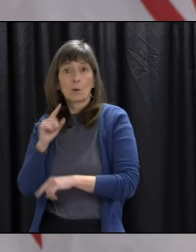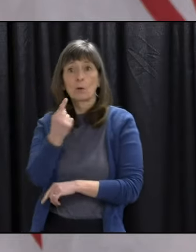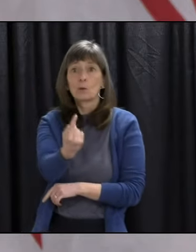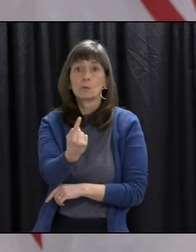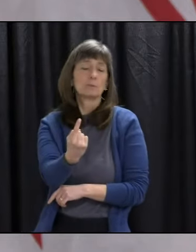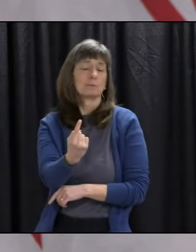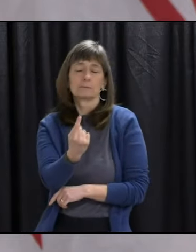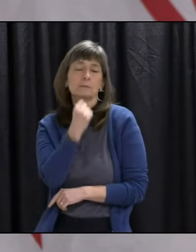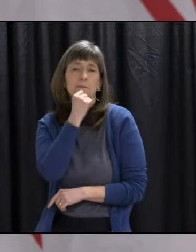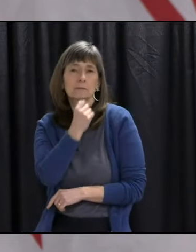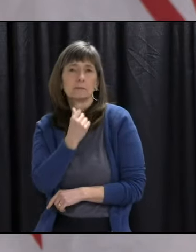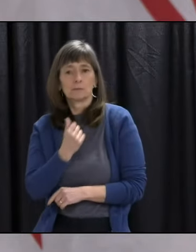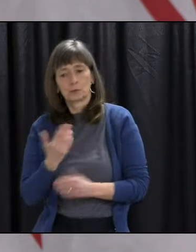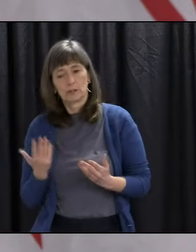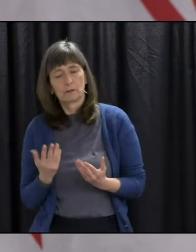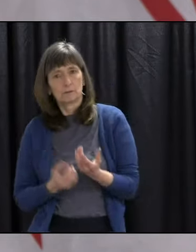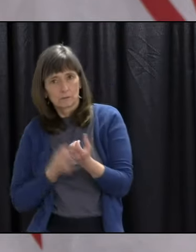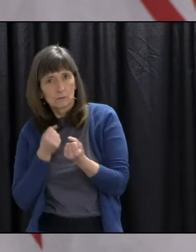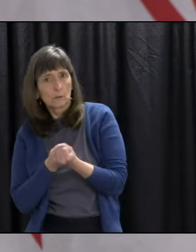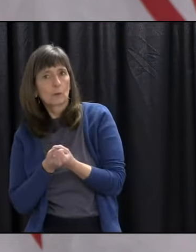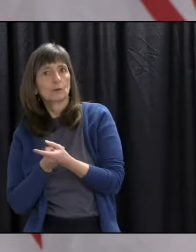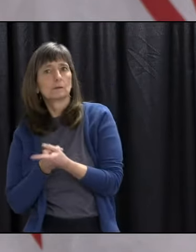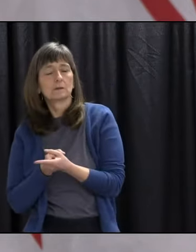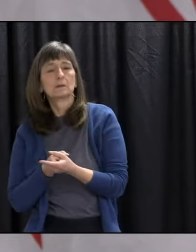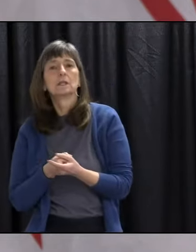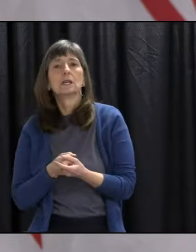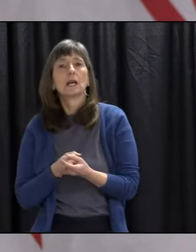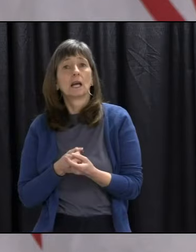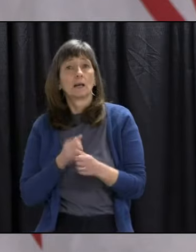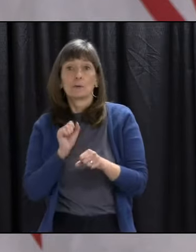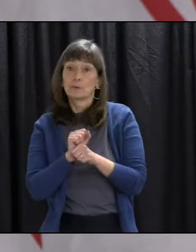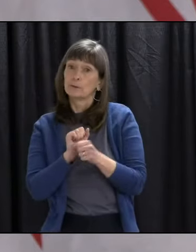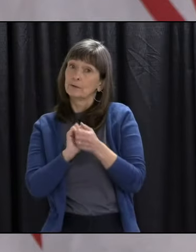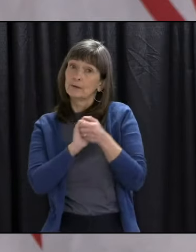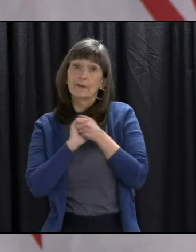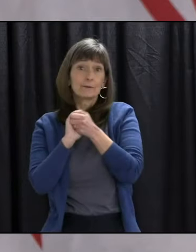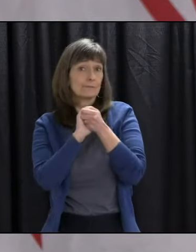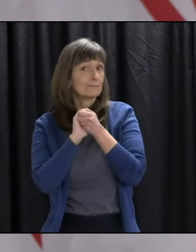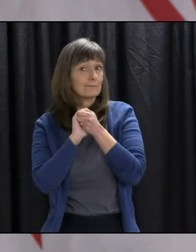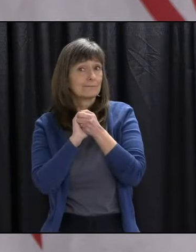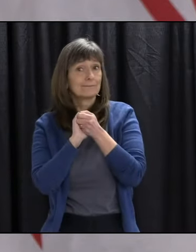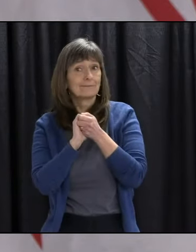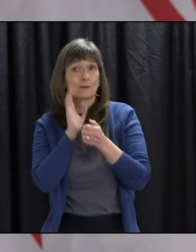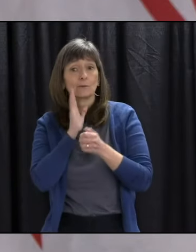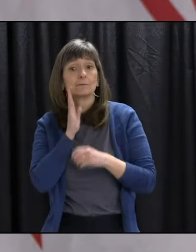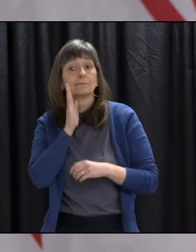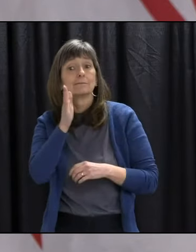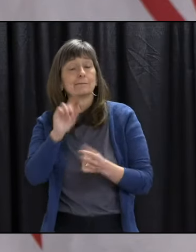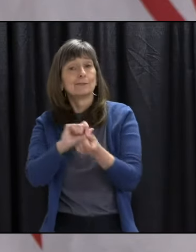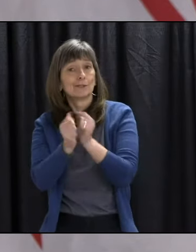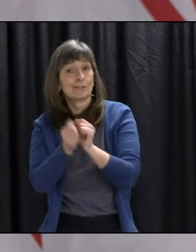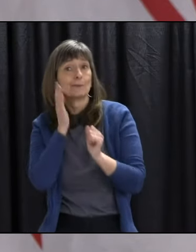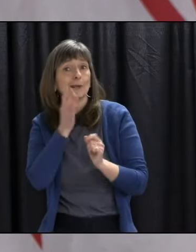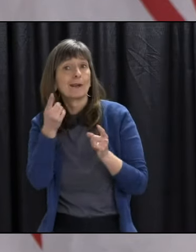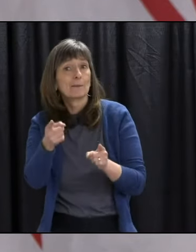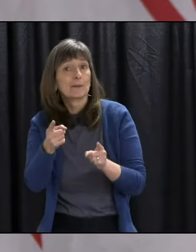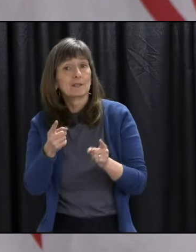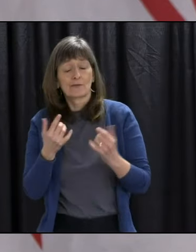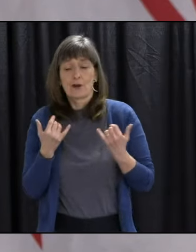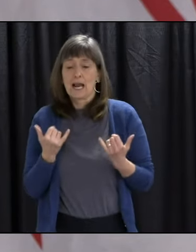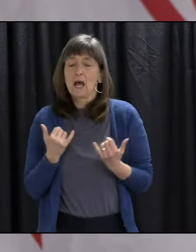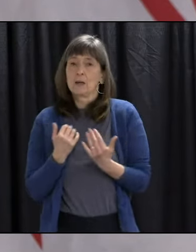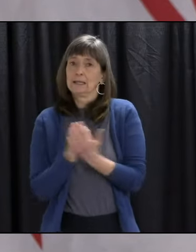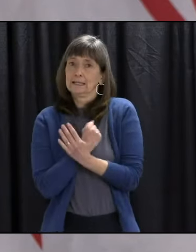you. It is by working together that we will see change. So the time is now. Stay